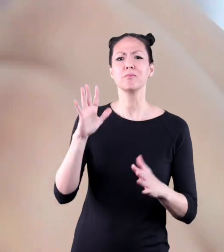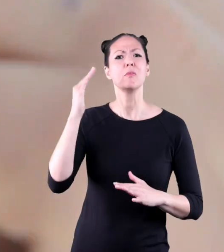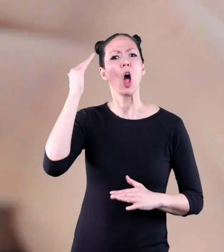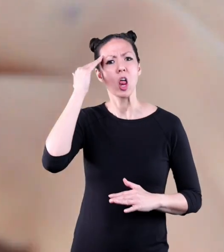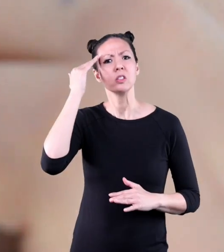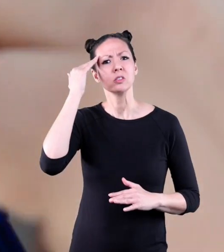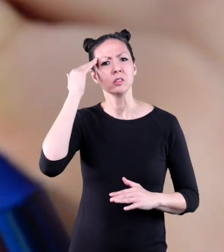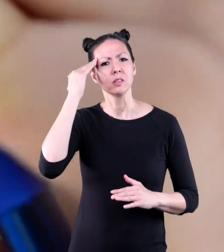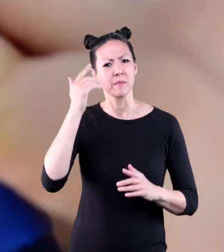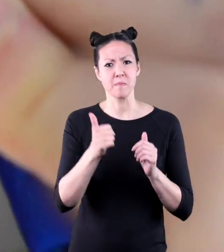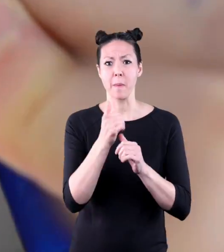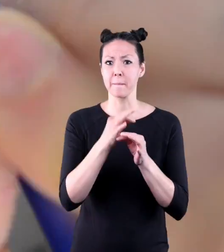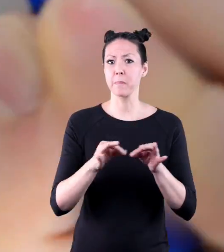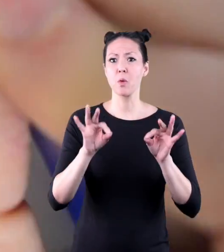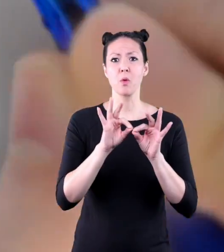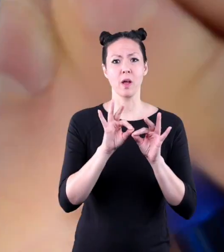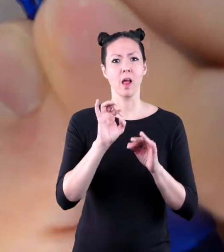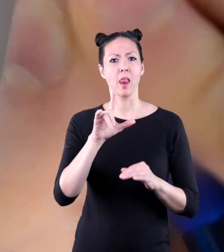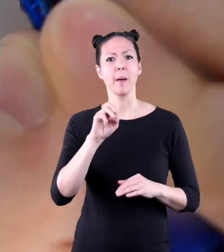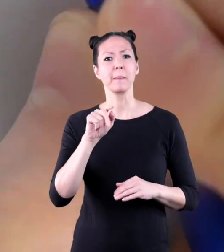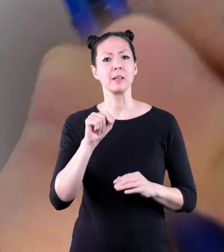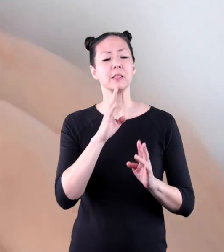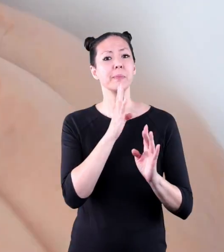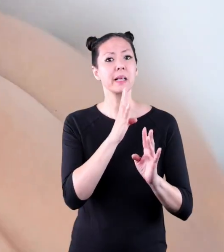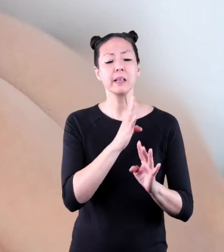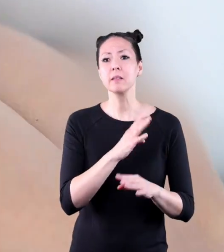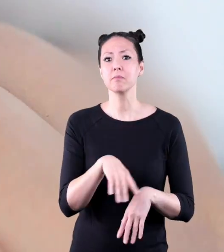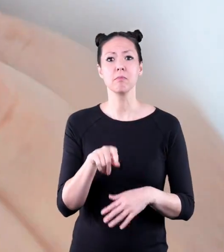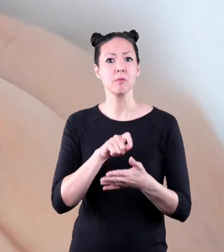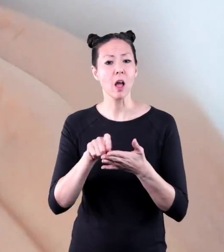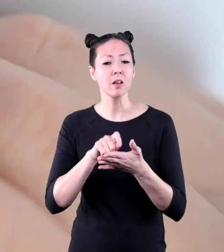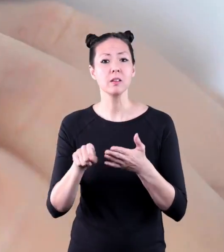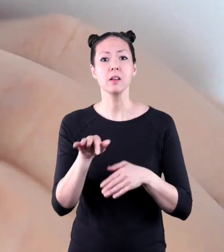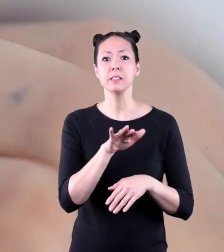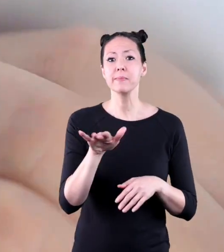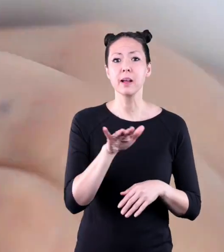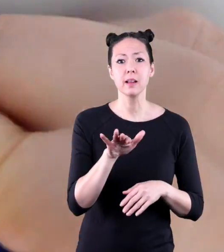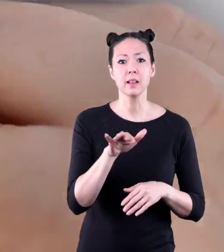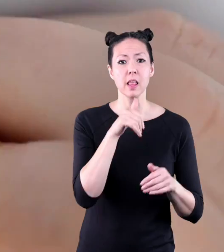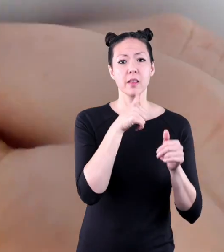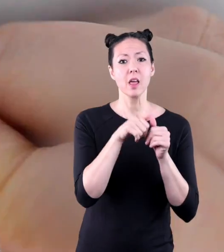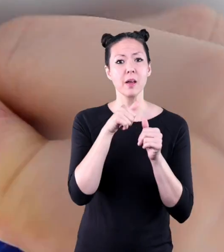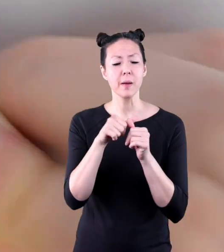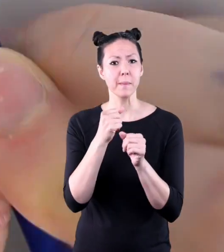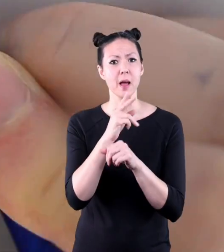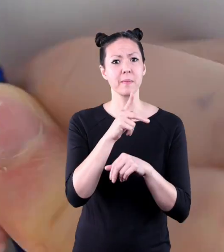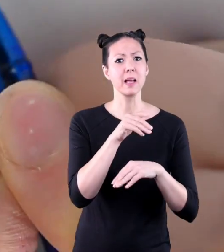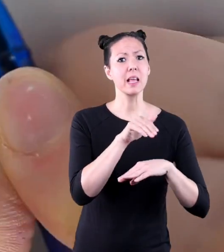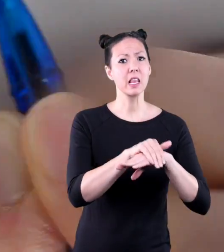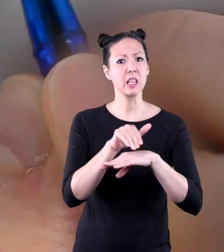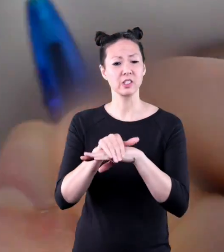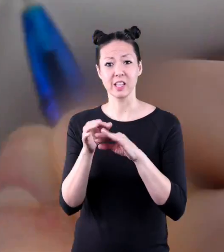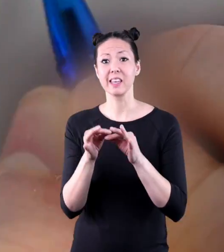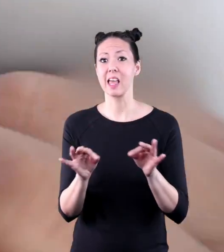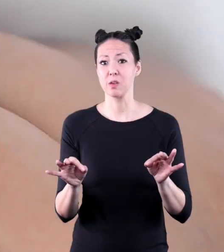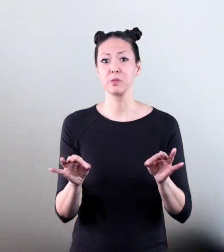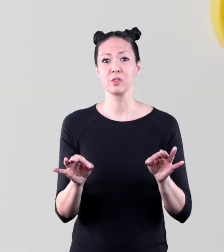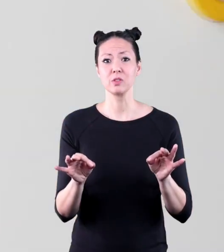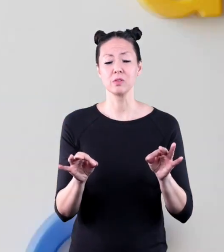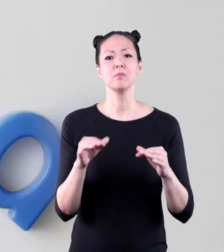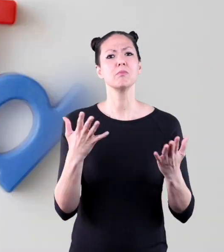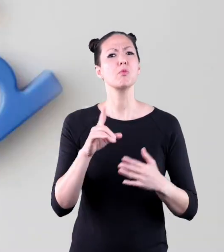you have knowledge of this most important element of speaking, writing, and spelling, the letters that make up the English